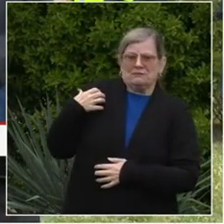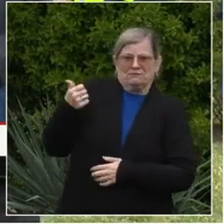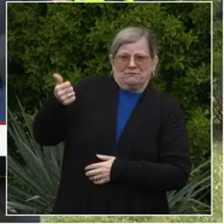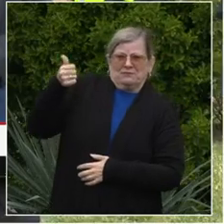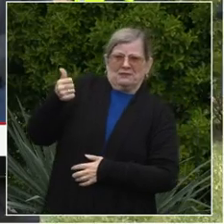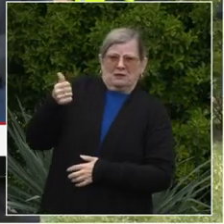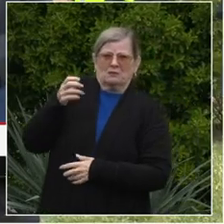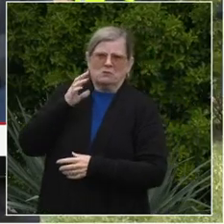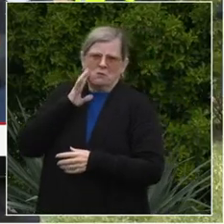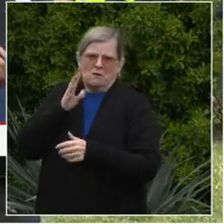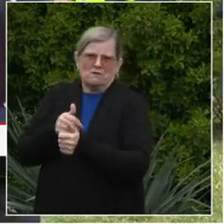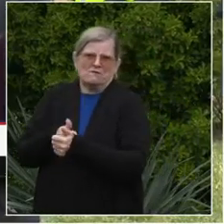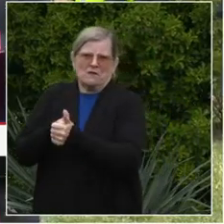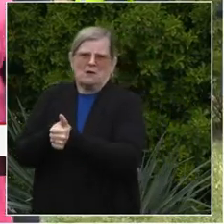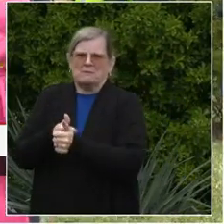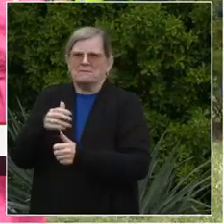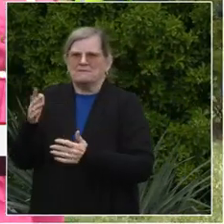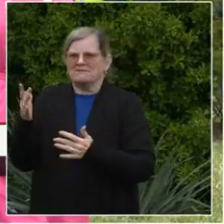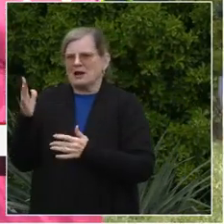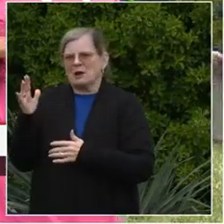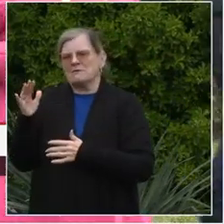Fire Chief, Chief Conti.